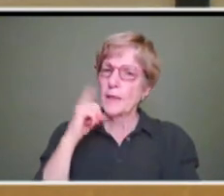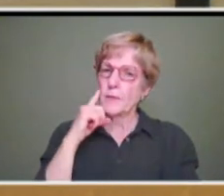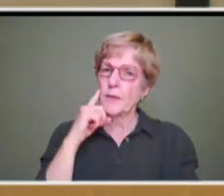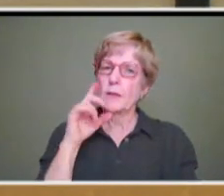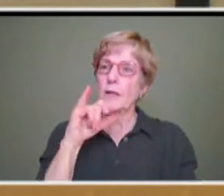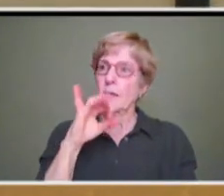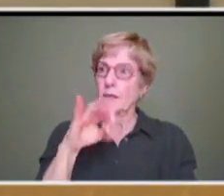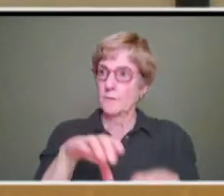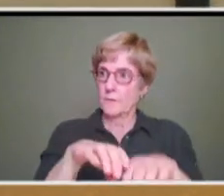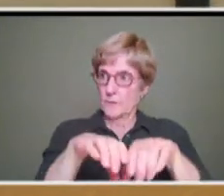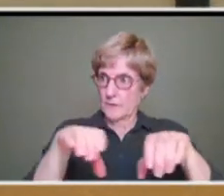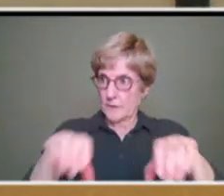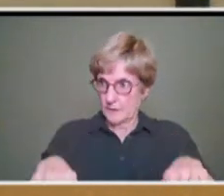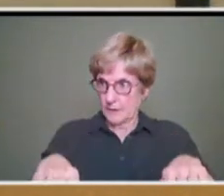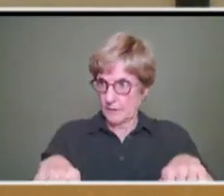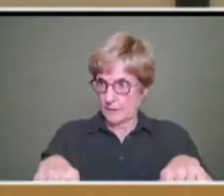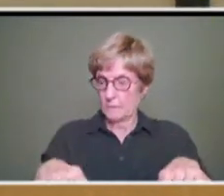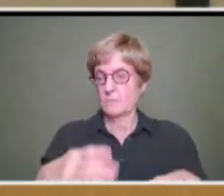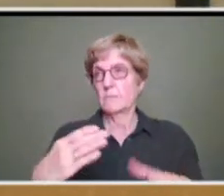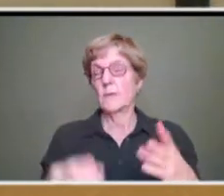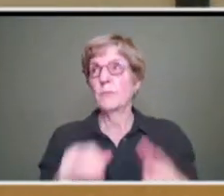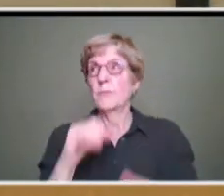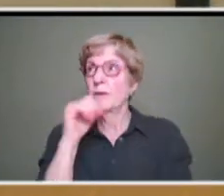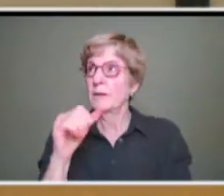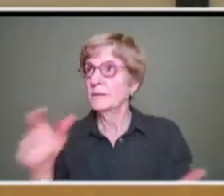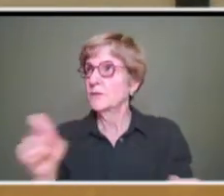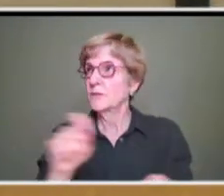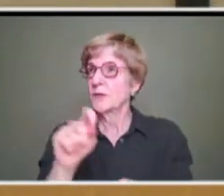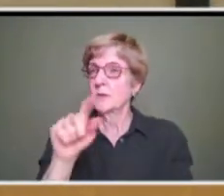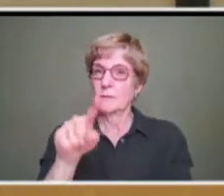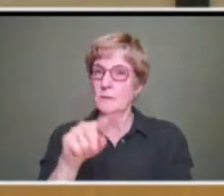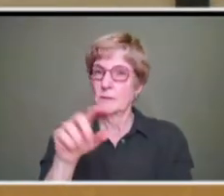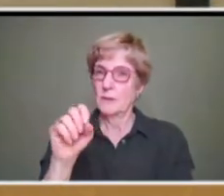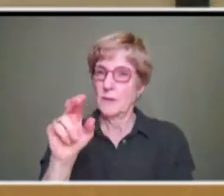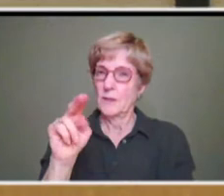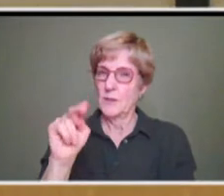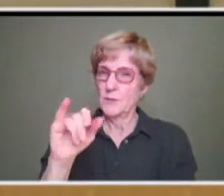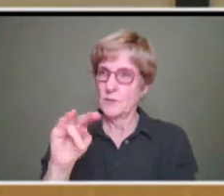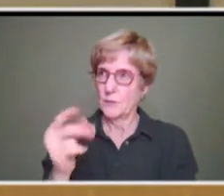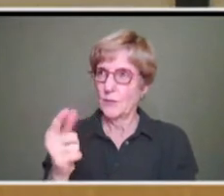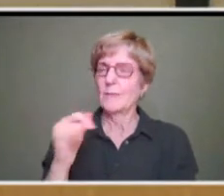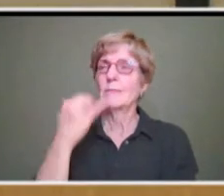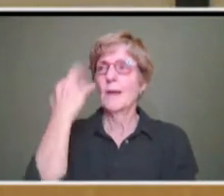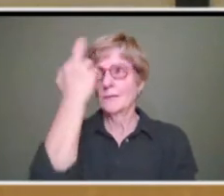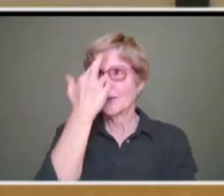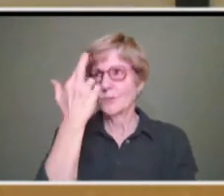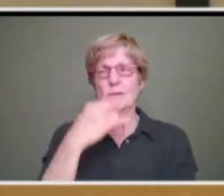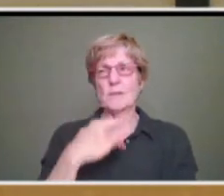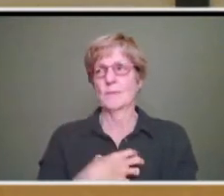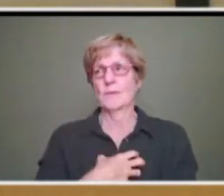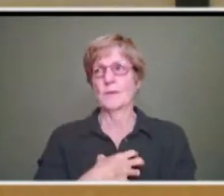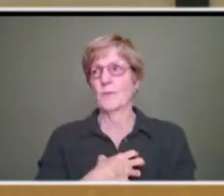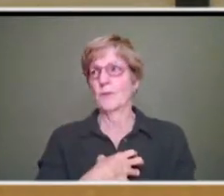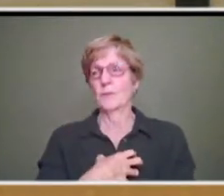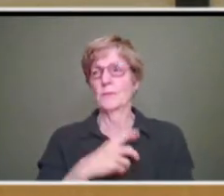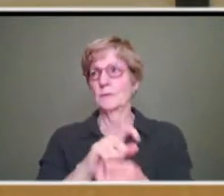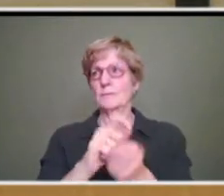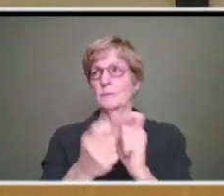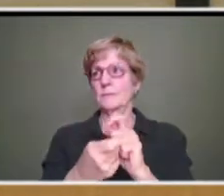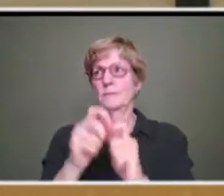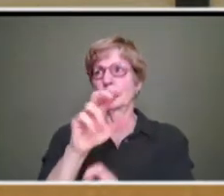detached it may not even need to be rezoned okay that was the reason I was opposing the rezoning